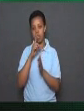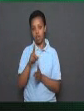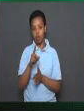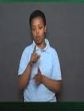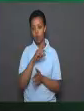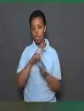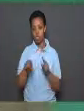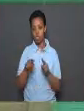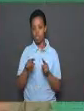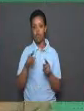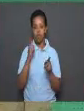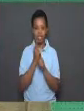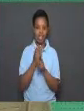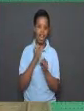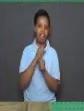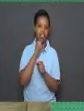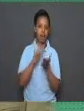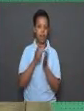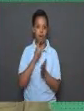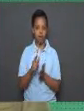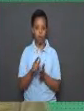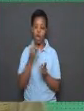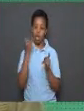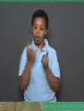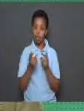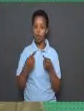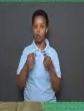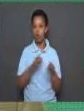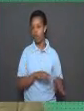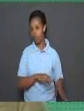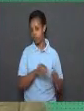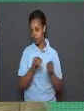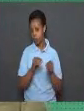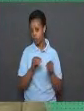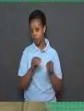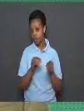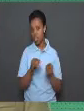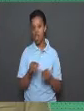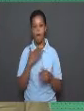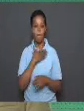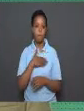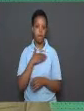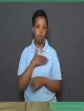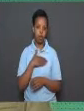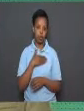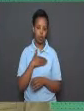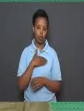normally. For our last activity, students, let us compare